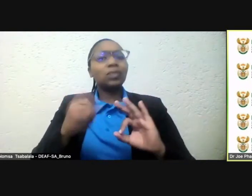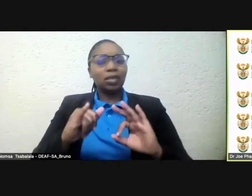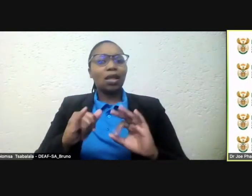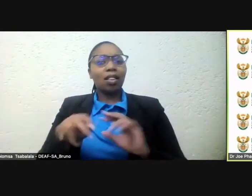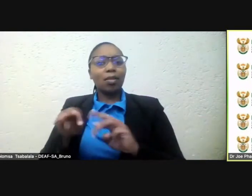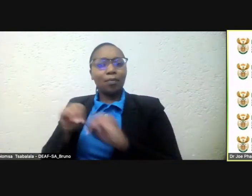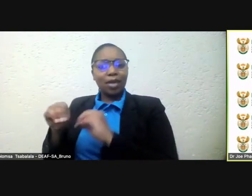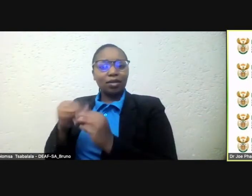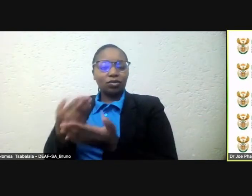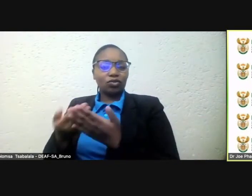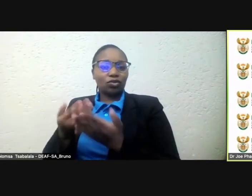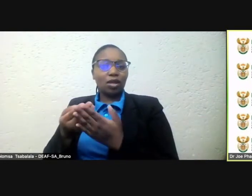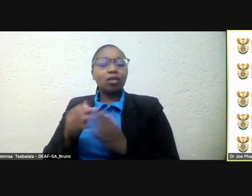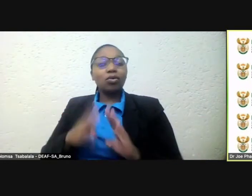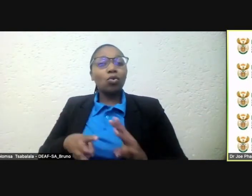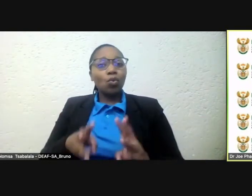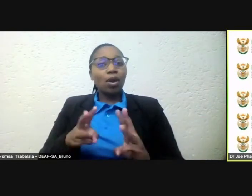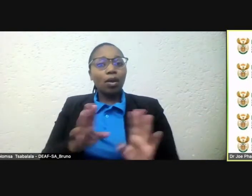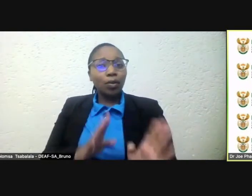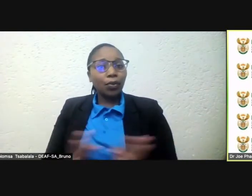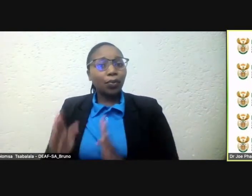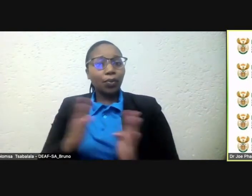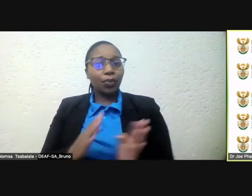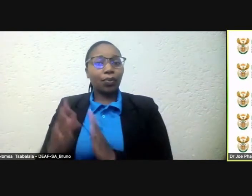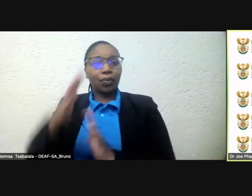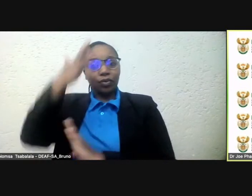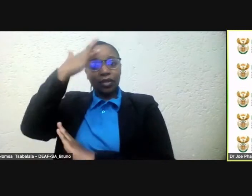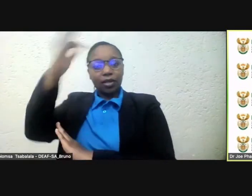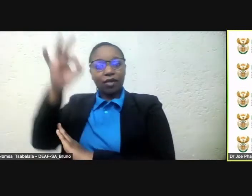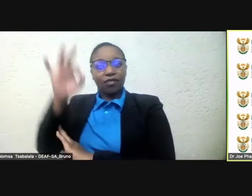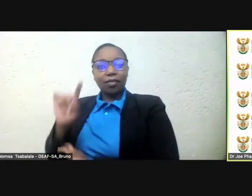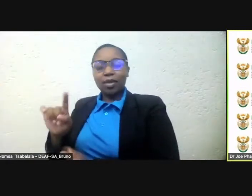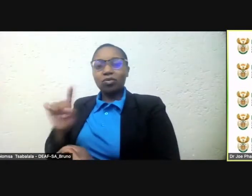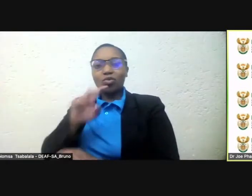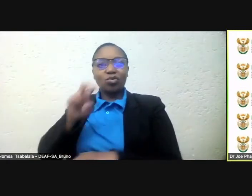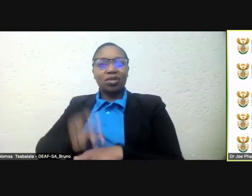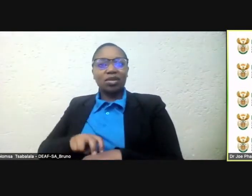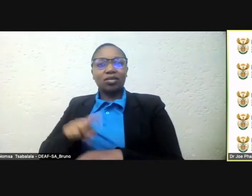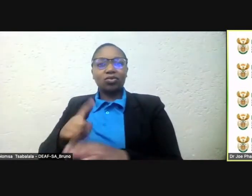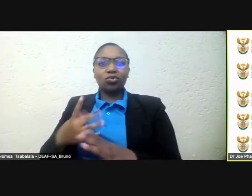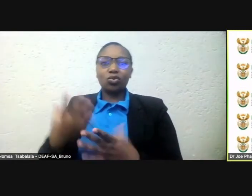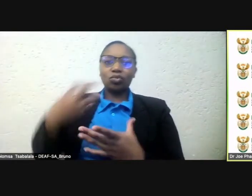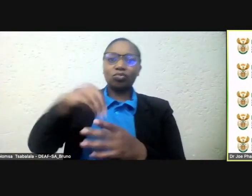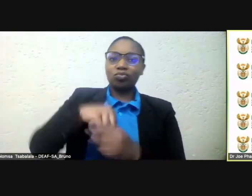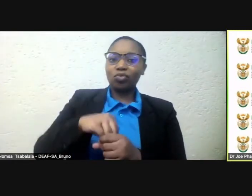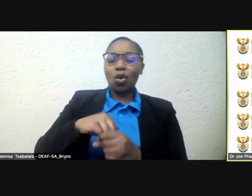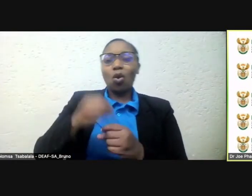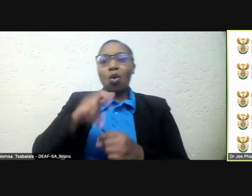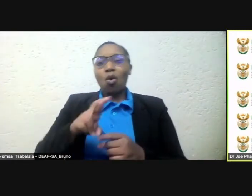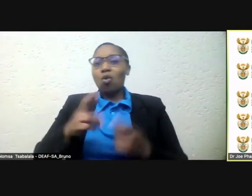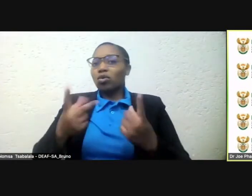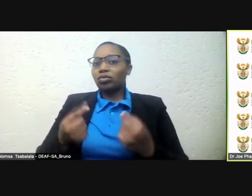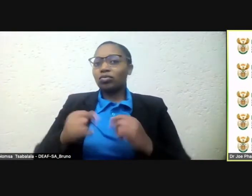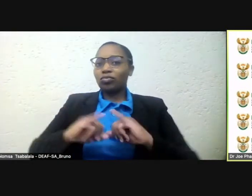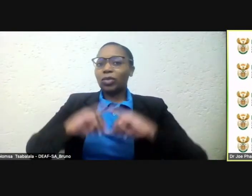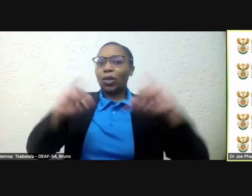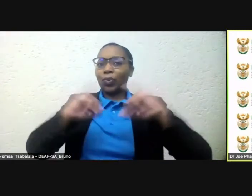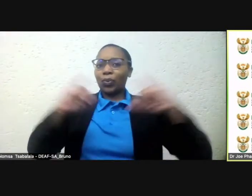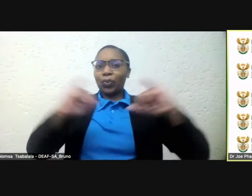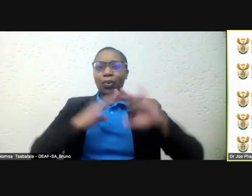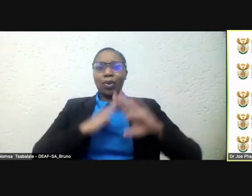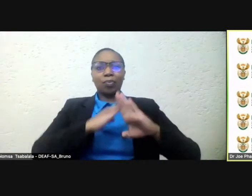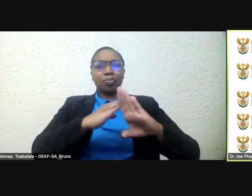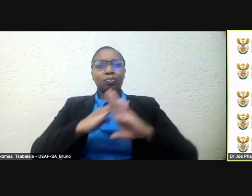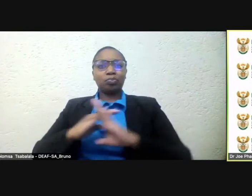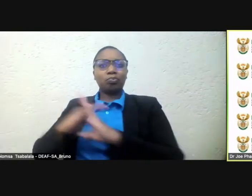manage this in a manner where government doesn't have to invoke serious restrictions over the